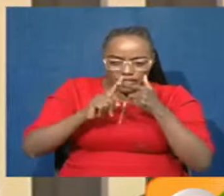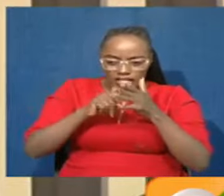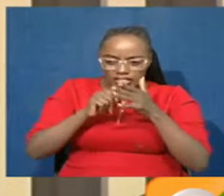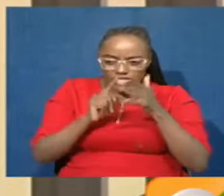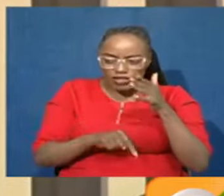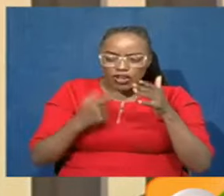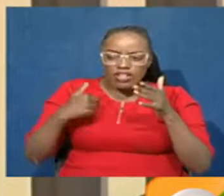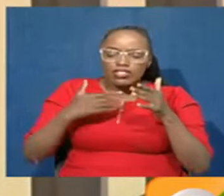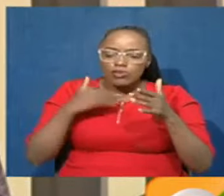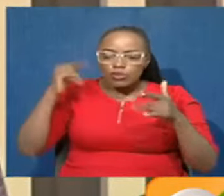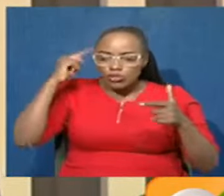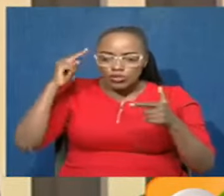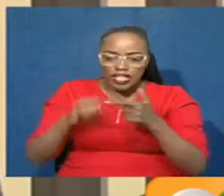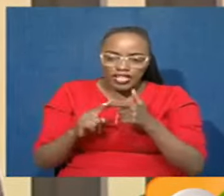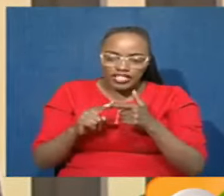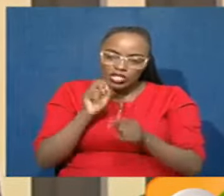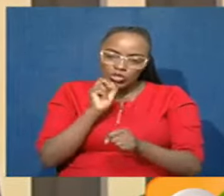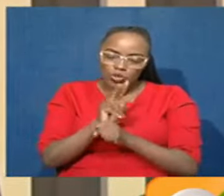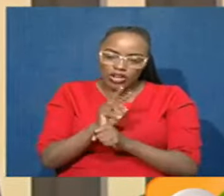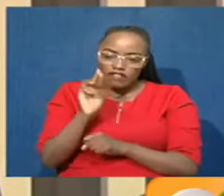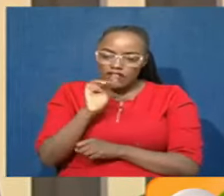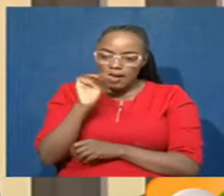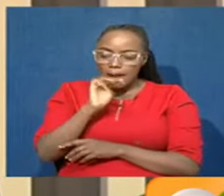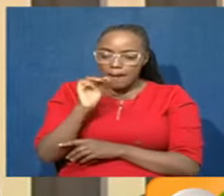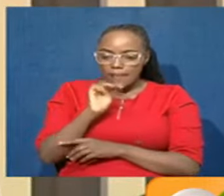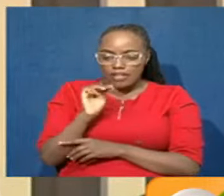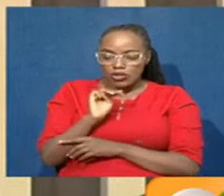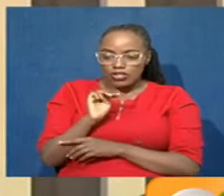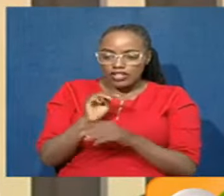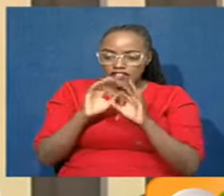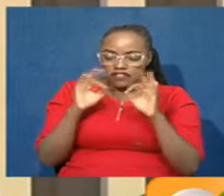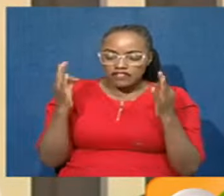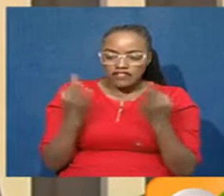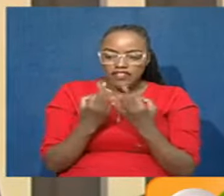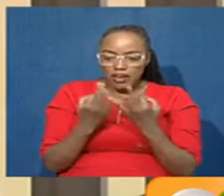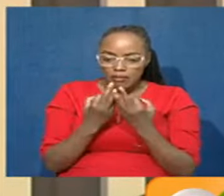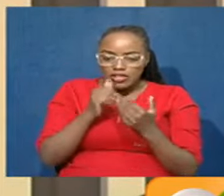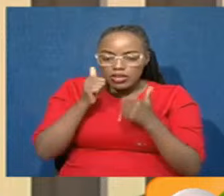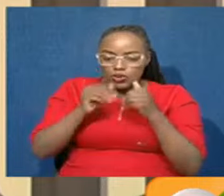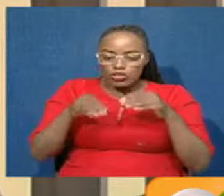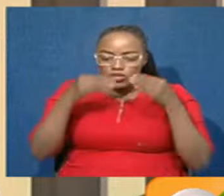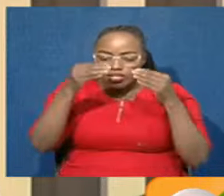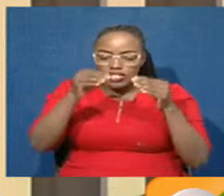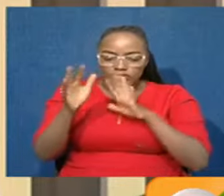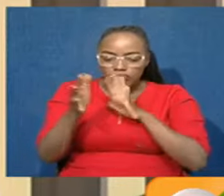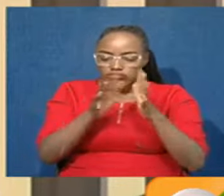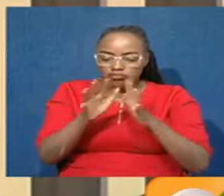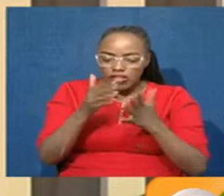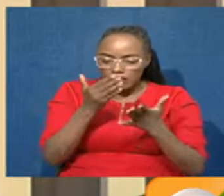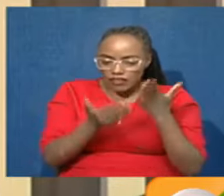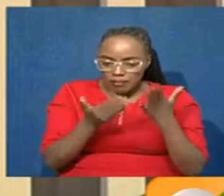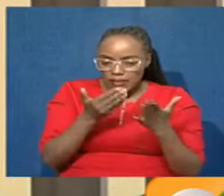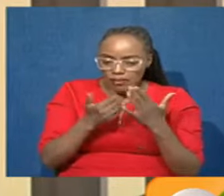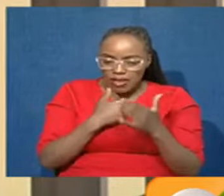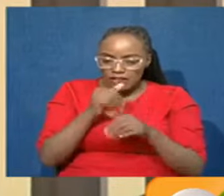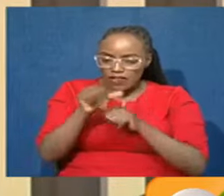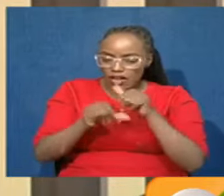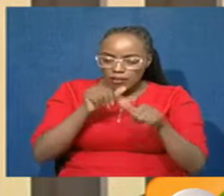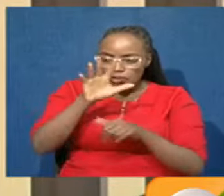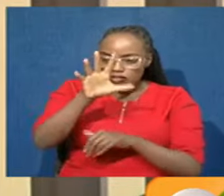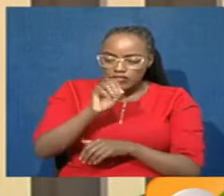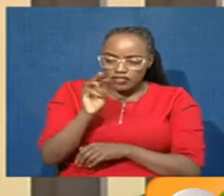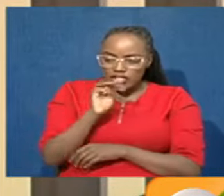we want to target 12 million households, which will give us a rough figure of about 50